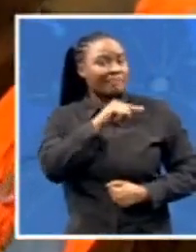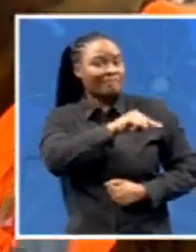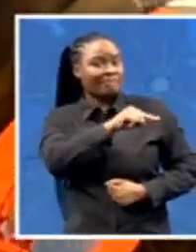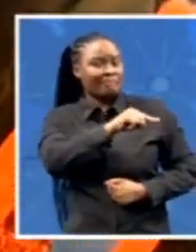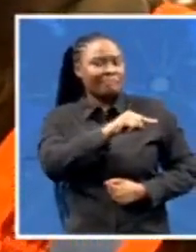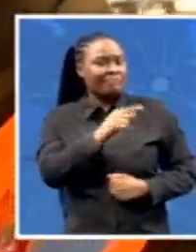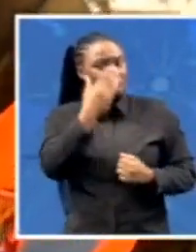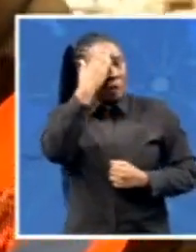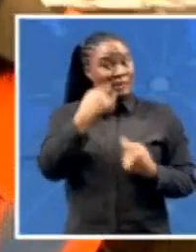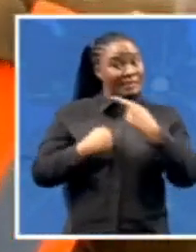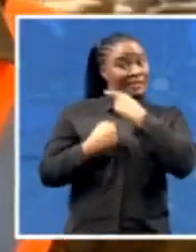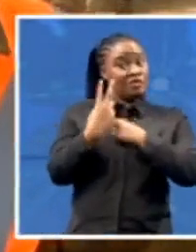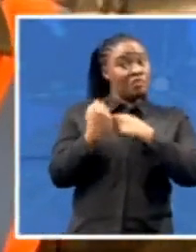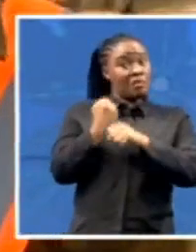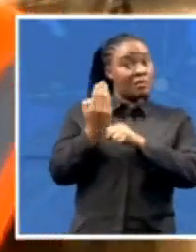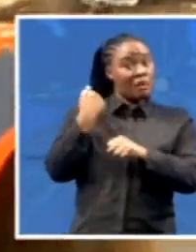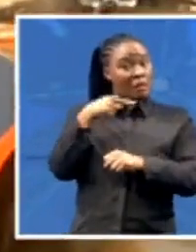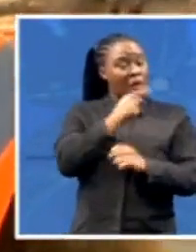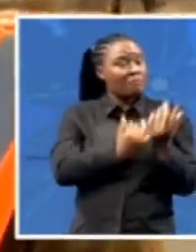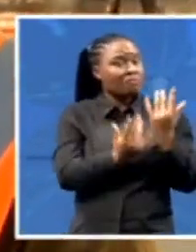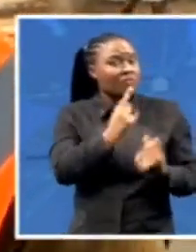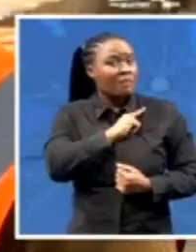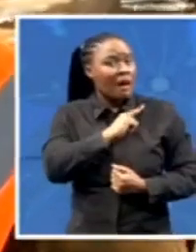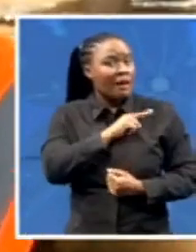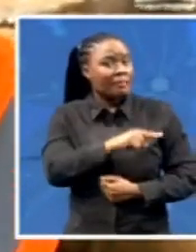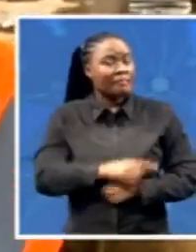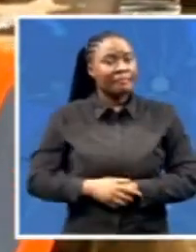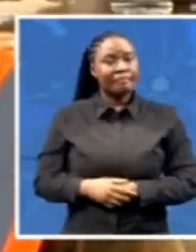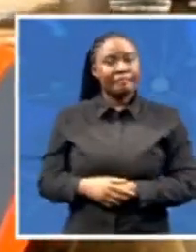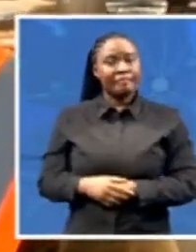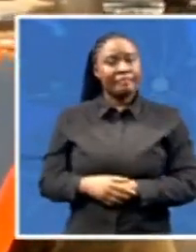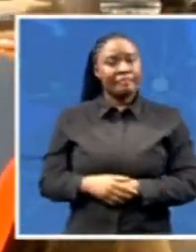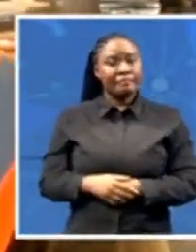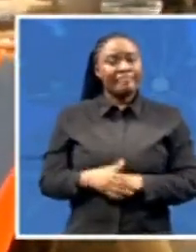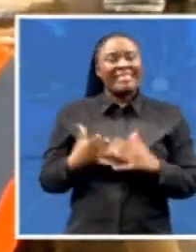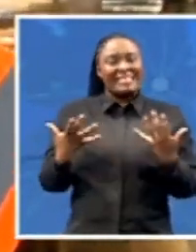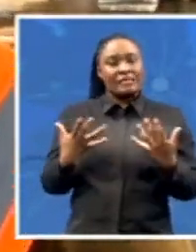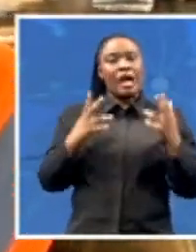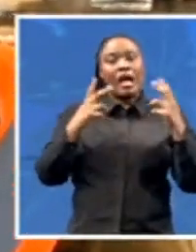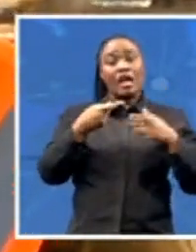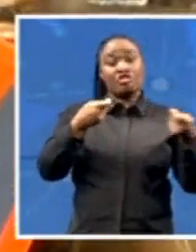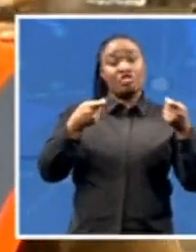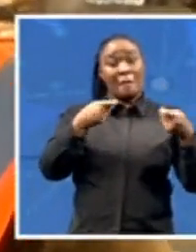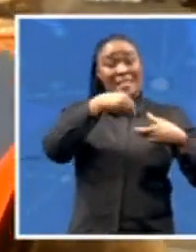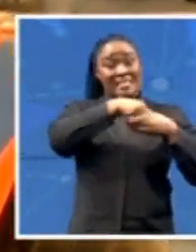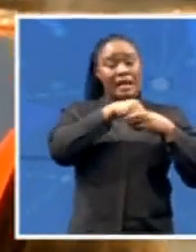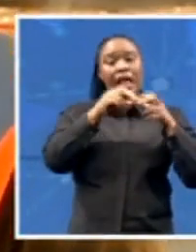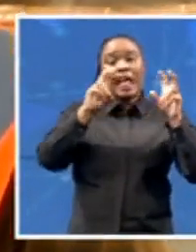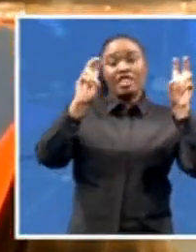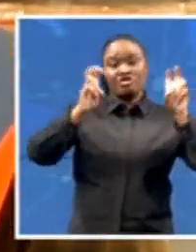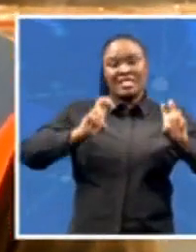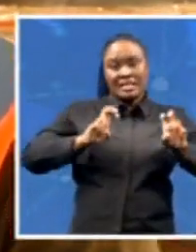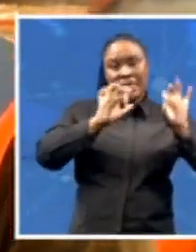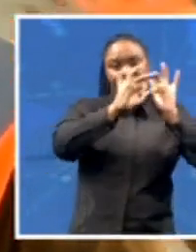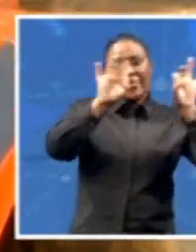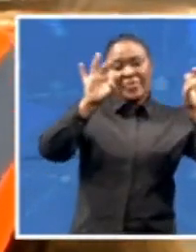Then it was a matter of illegal connections of electricity inside the stores. And you know what we just did here? We just went through the shops and to check if they